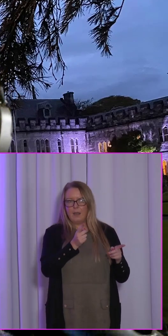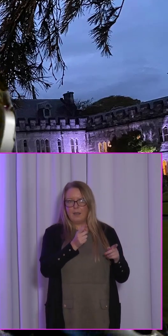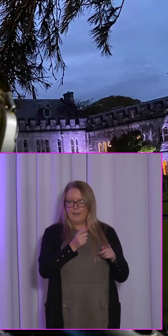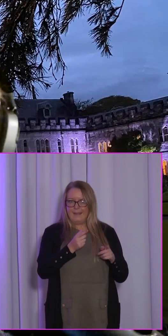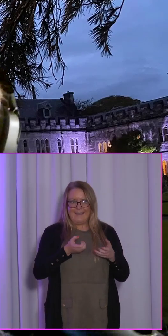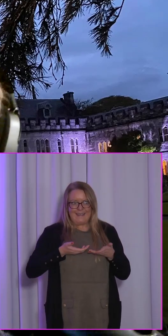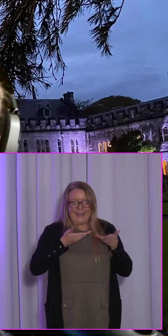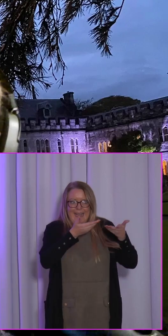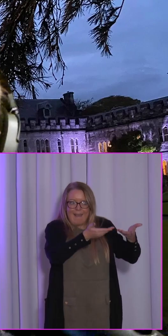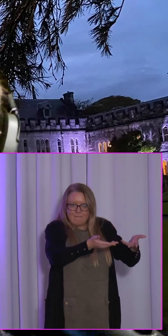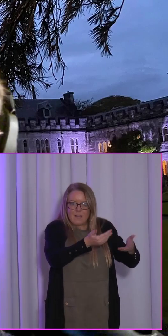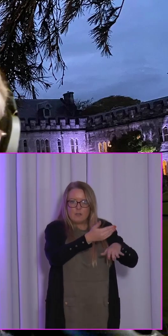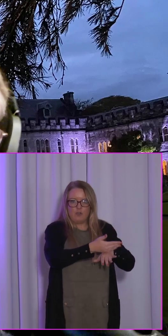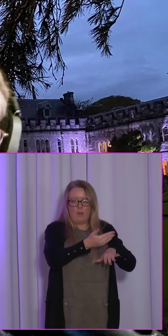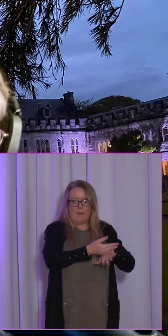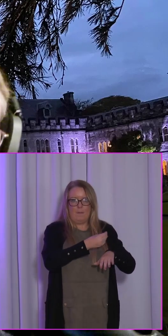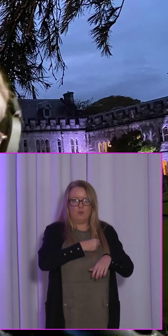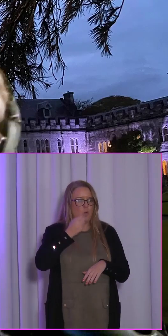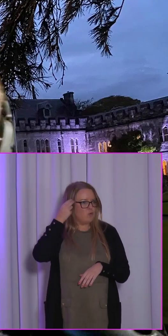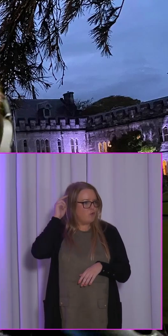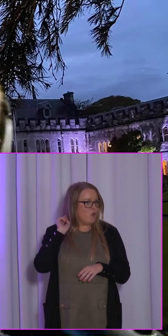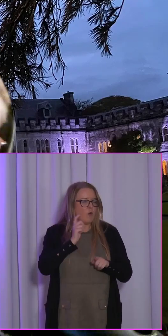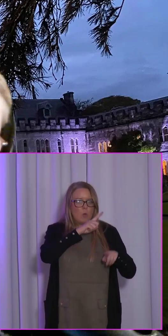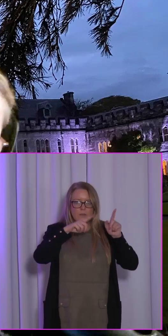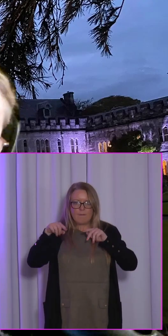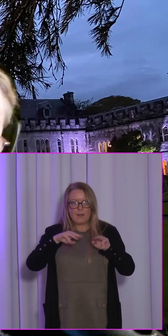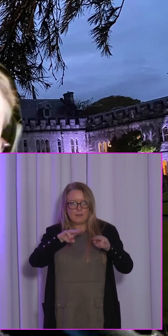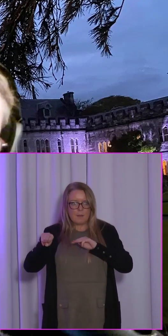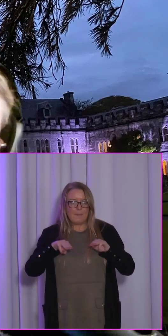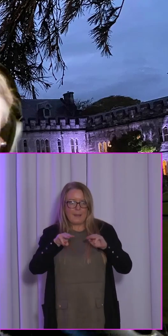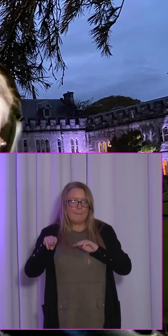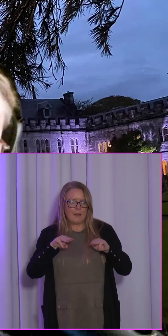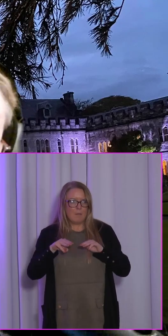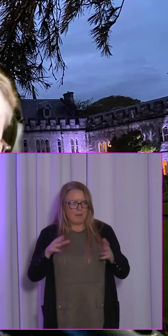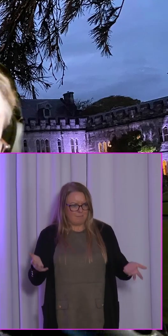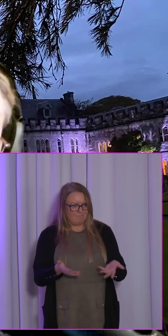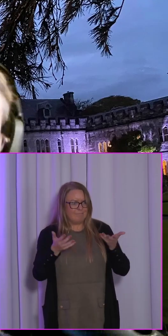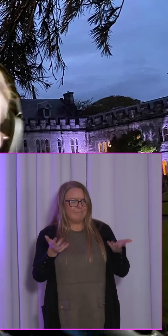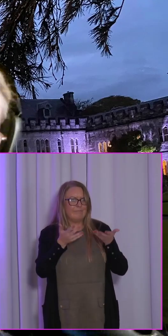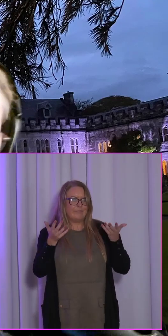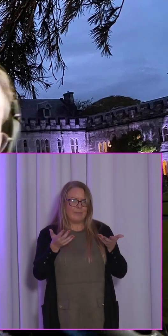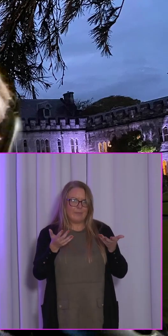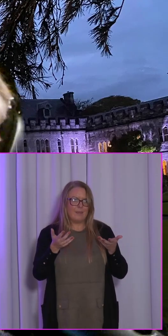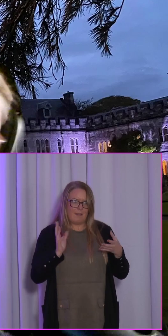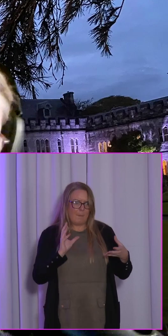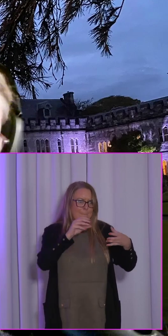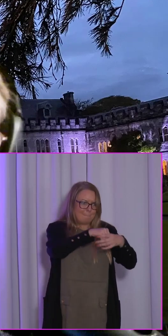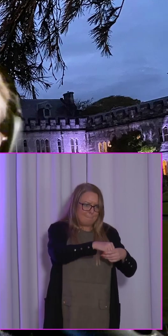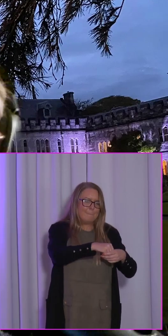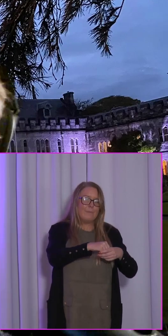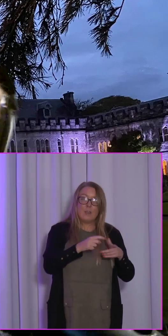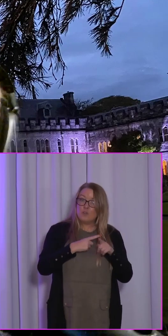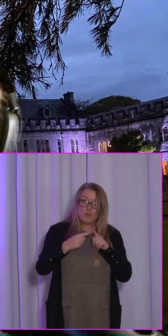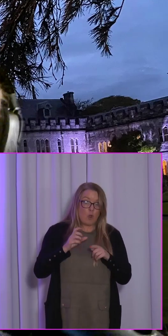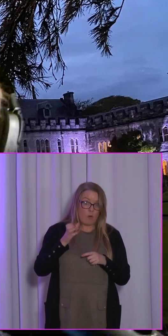people who are neurodivergent. A certain continuing professional development, neurodiversity in the arts and creative industries. Again, these are all short courses and